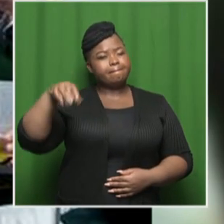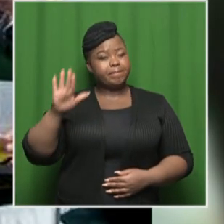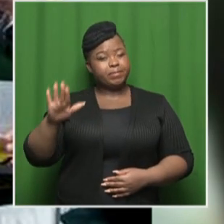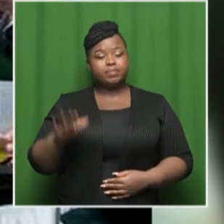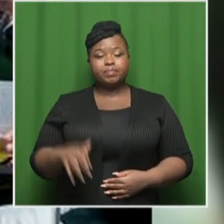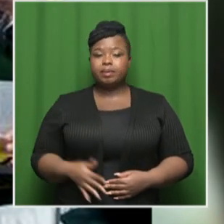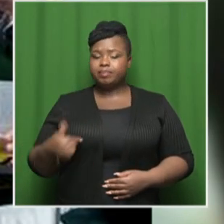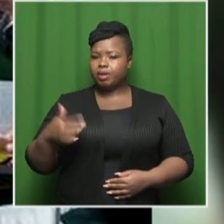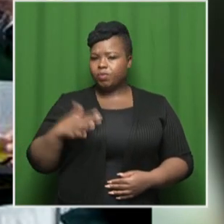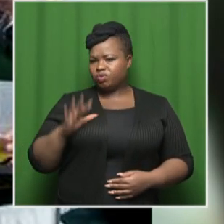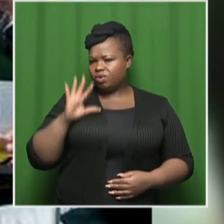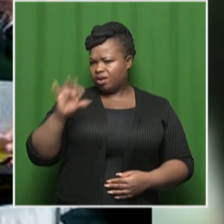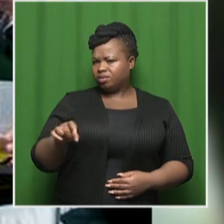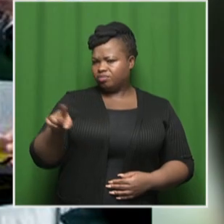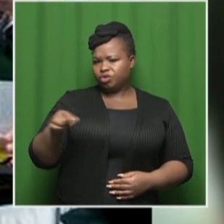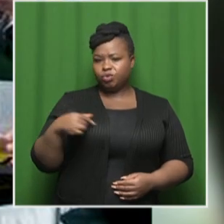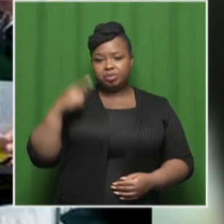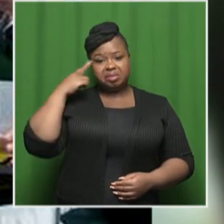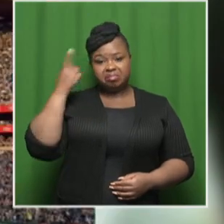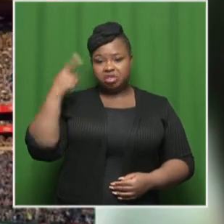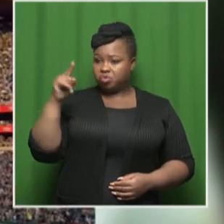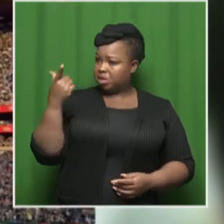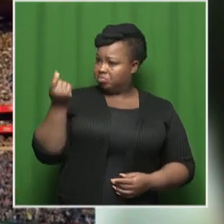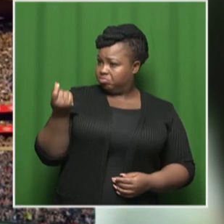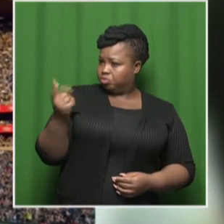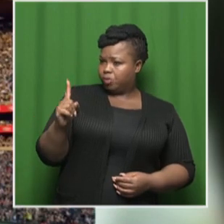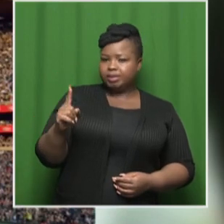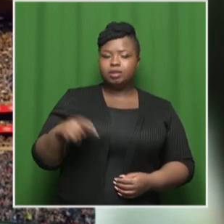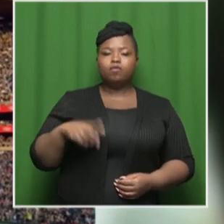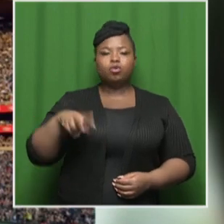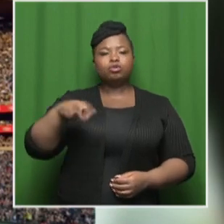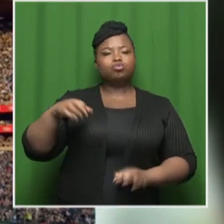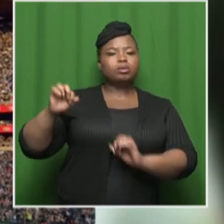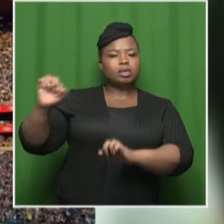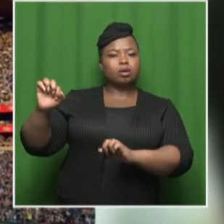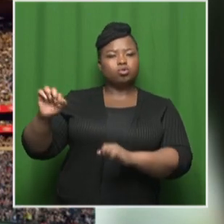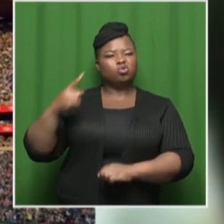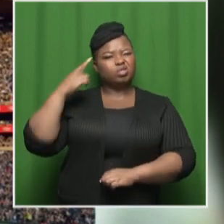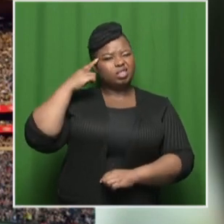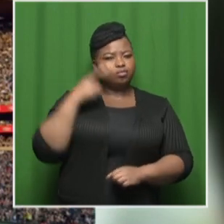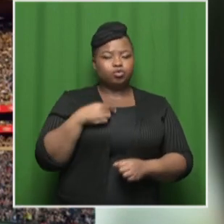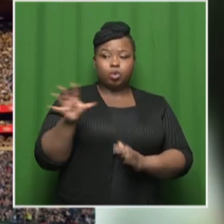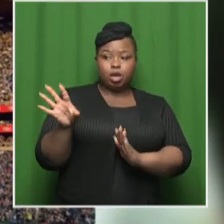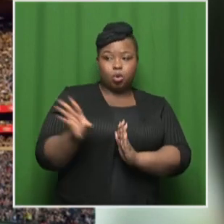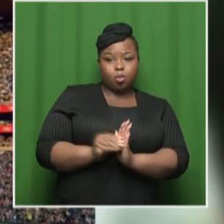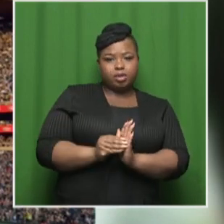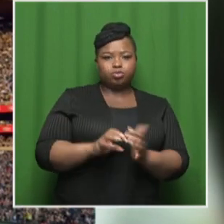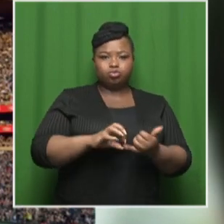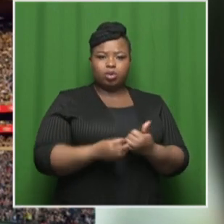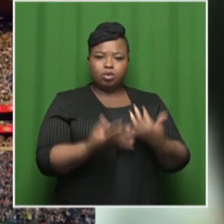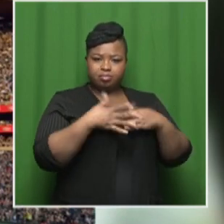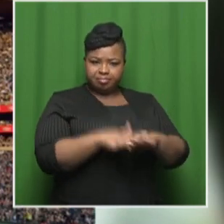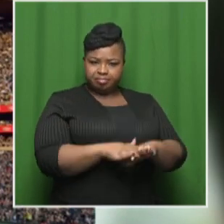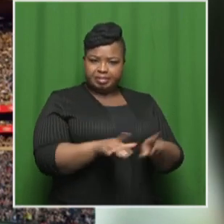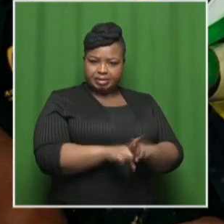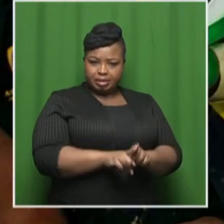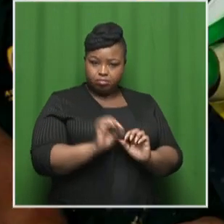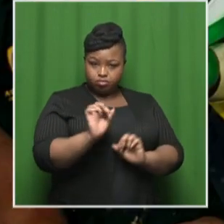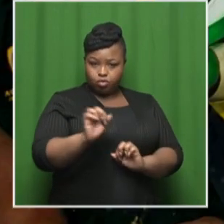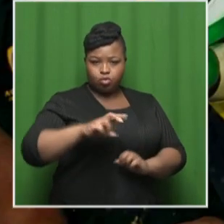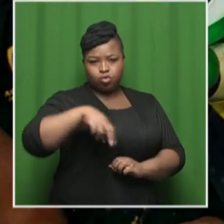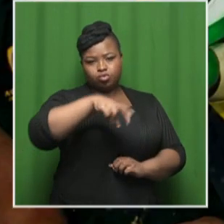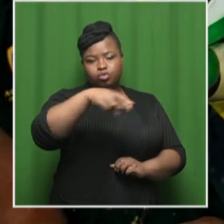say it is that they're doing right in terms of that tour, and what you then need to do to try and make sure that this tour